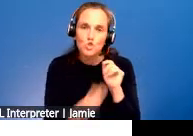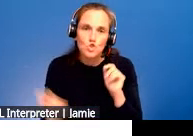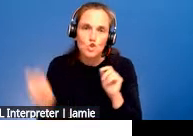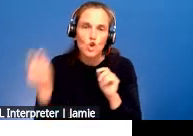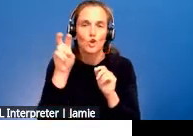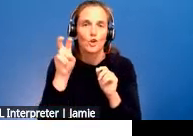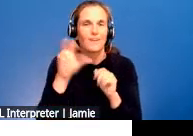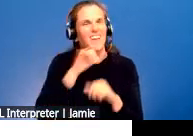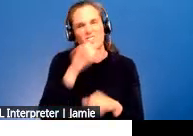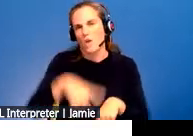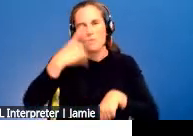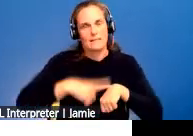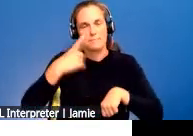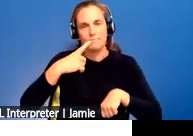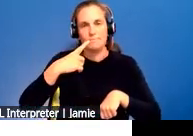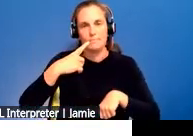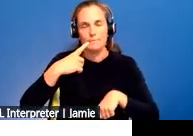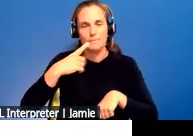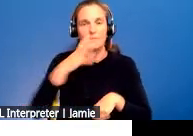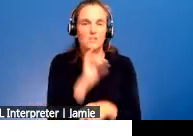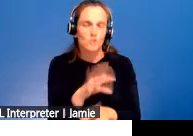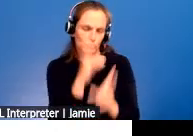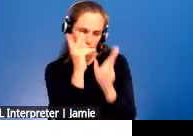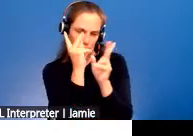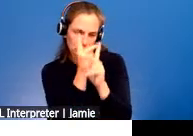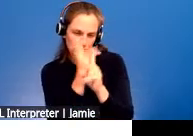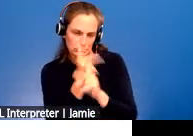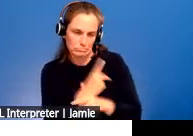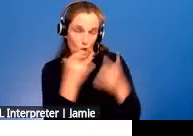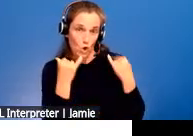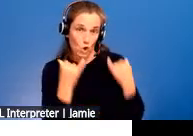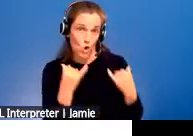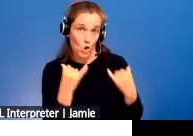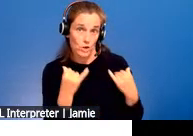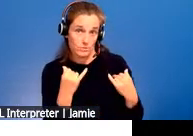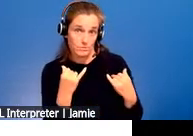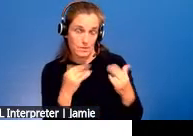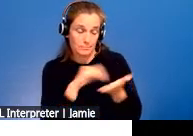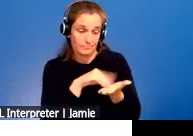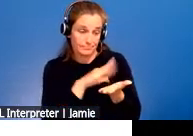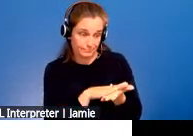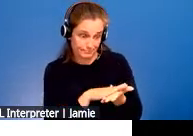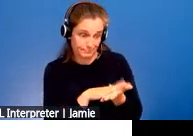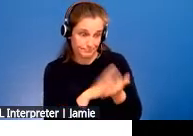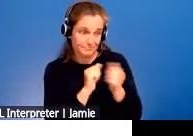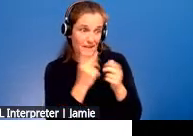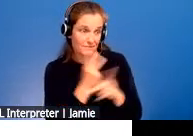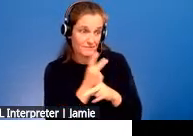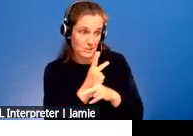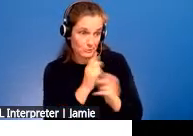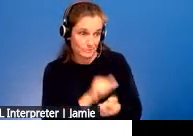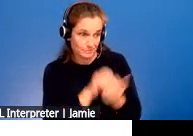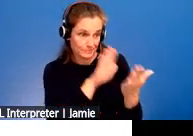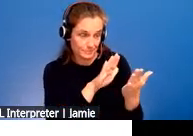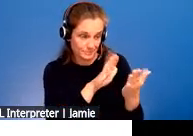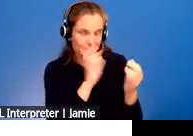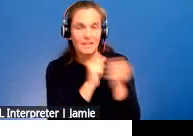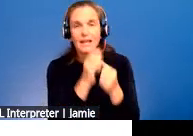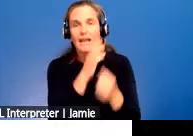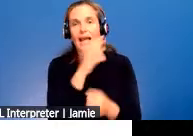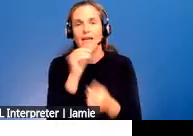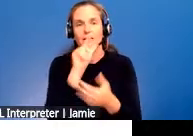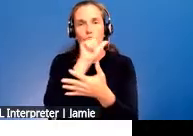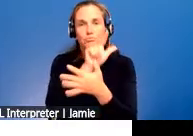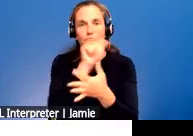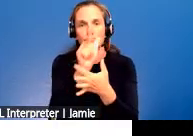So figuring out where the accessibility problems are now, documenting them, figuring out how to address them and the order in which that needs to be done